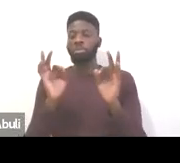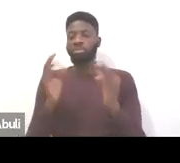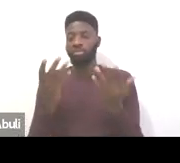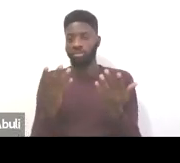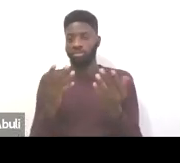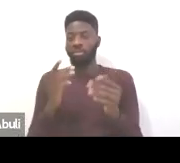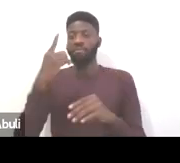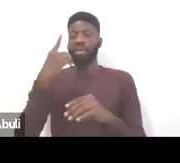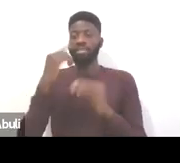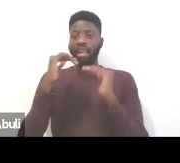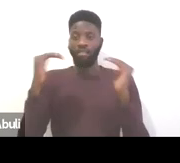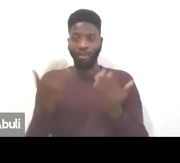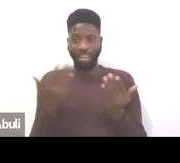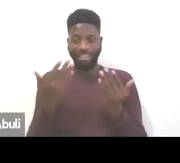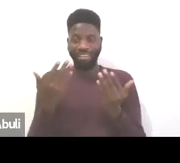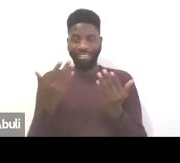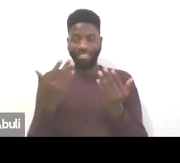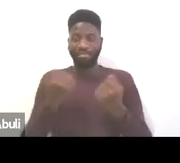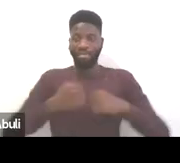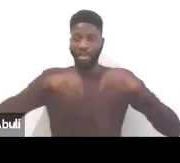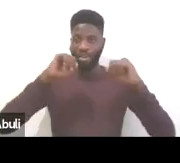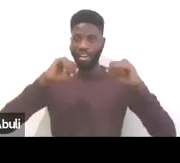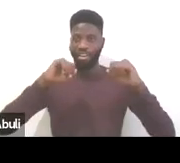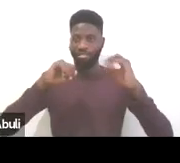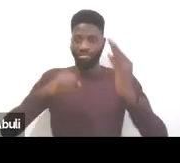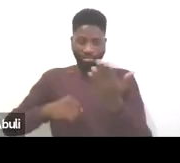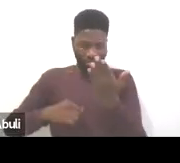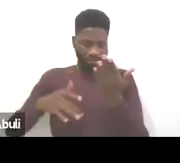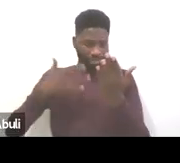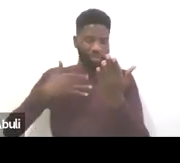the first level is to have the employer go through your CV.